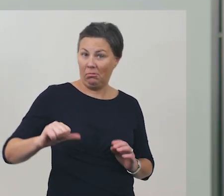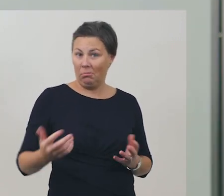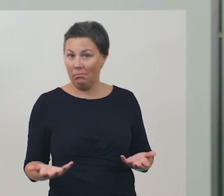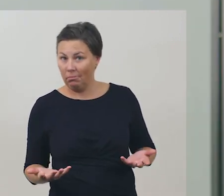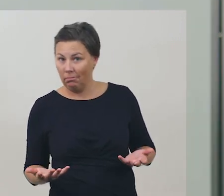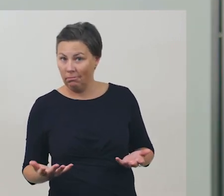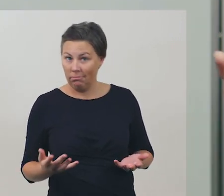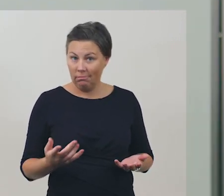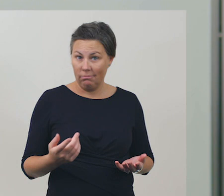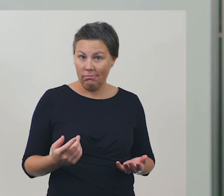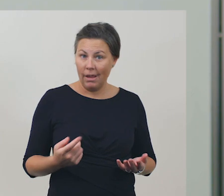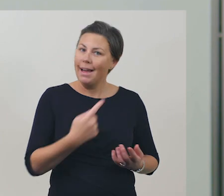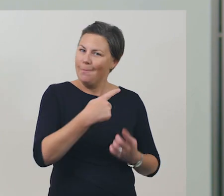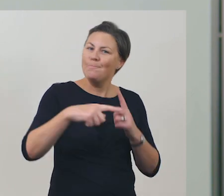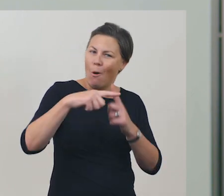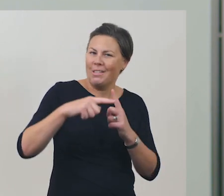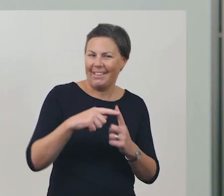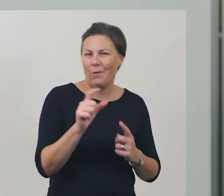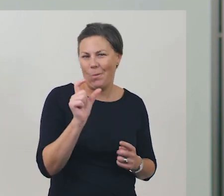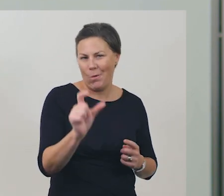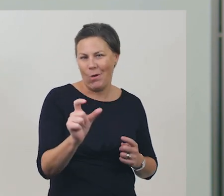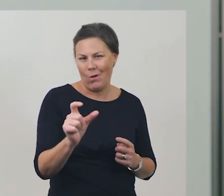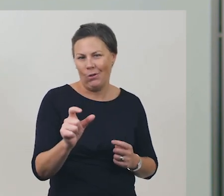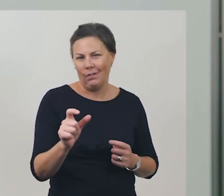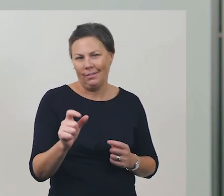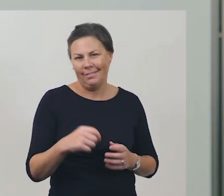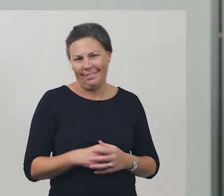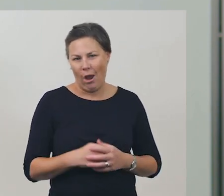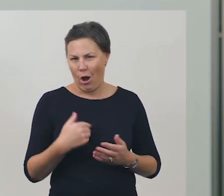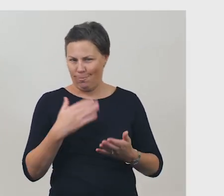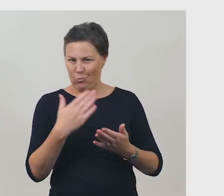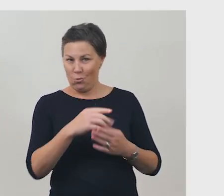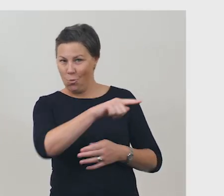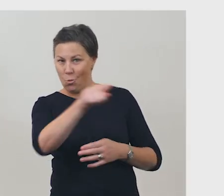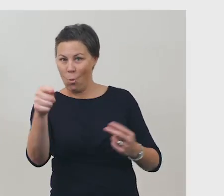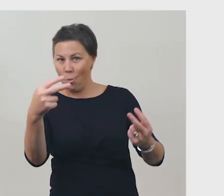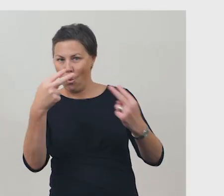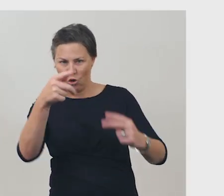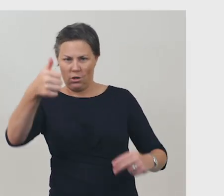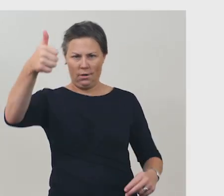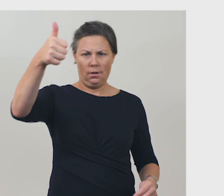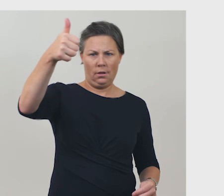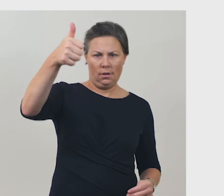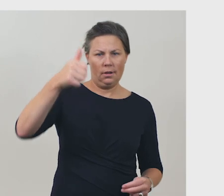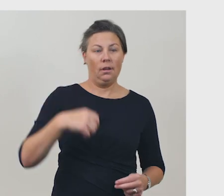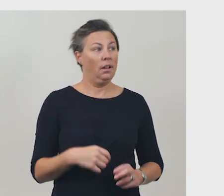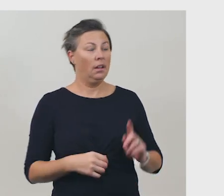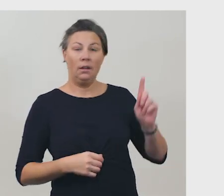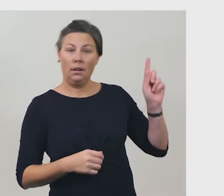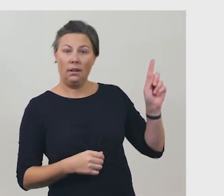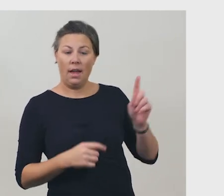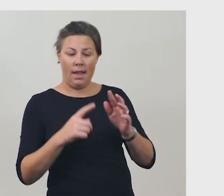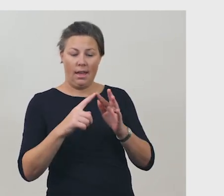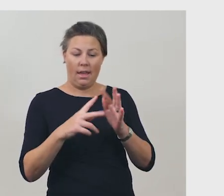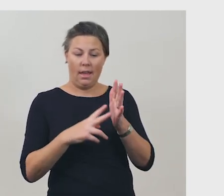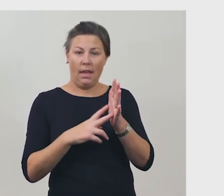That's right. It's positive. I'm sure that there are lots of thumbs up out there. In this example, the evaluative language is evident through